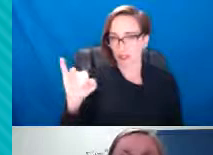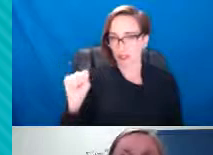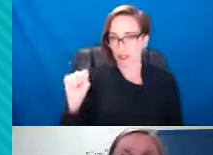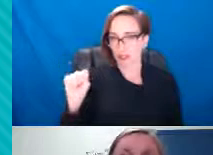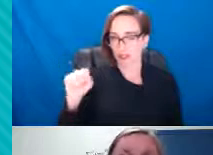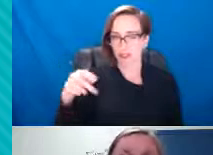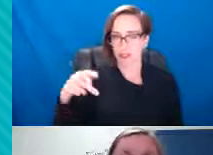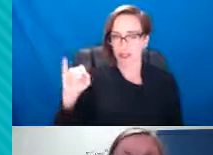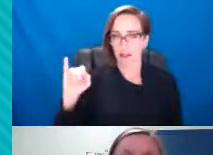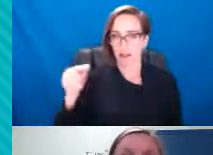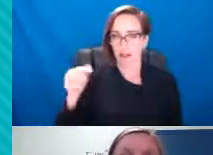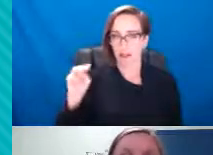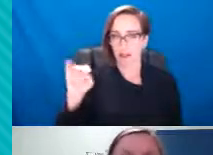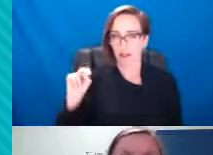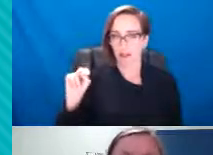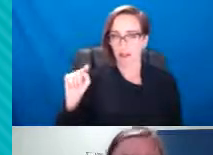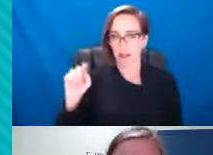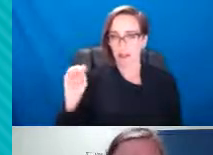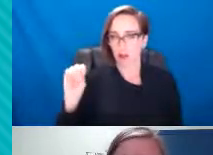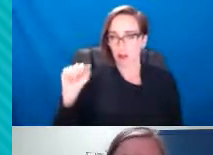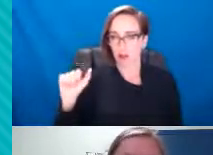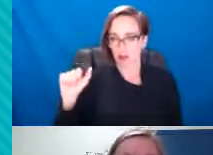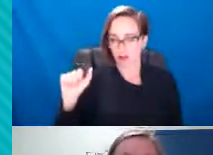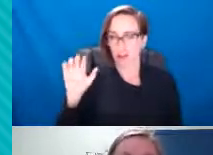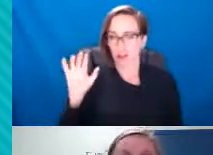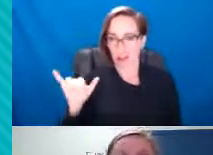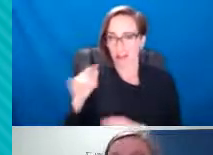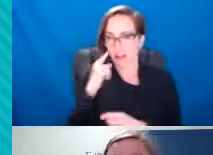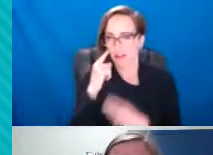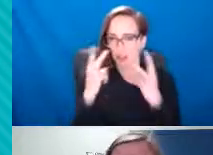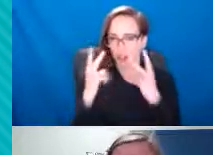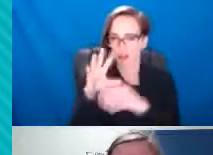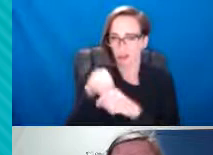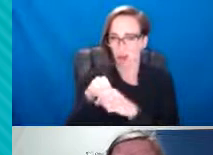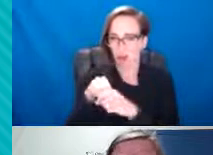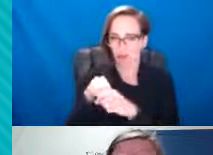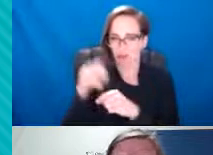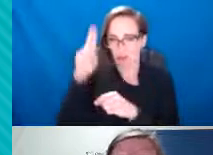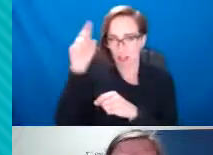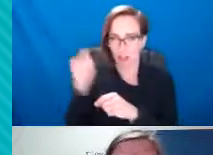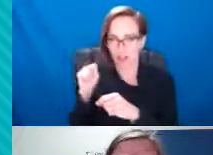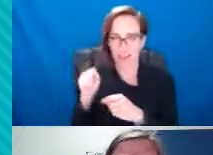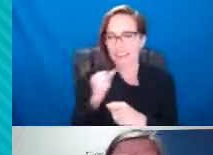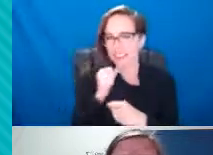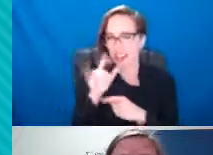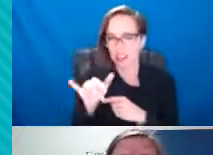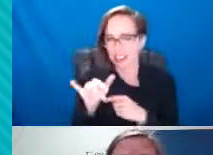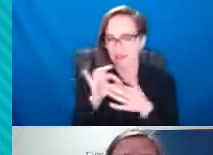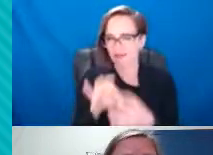of the genetic disorder of Usher syndrome. It is rarely an age-related